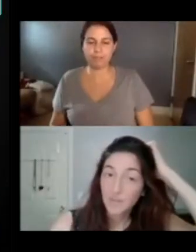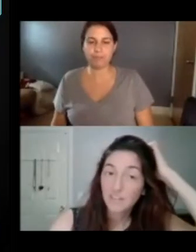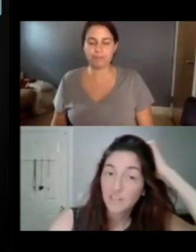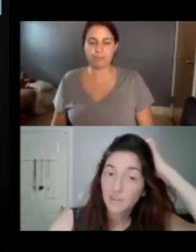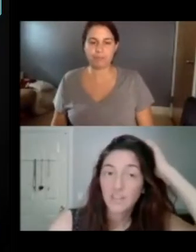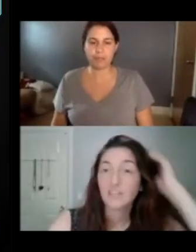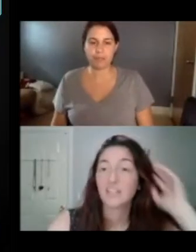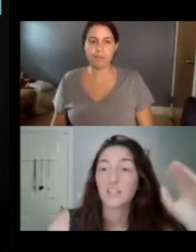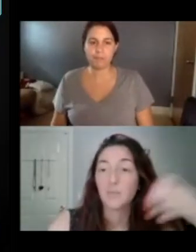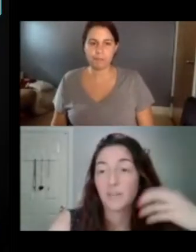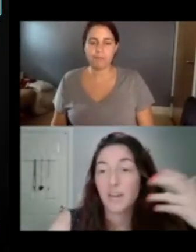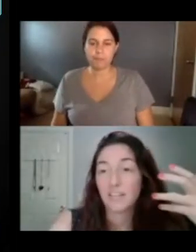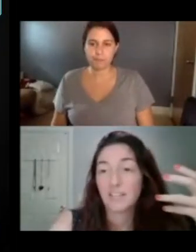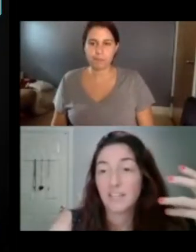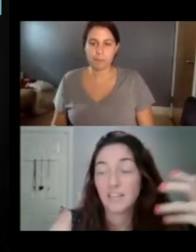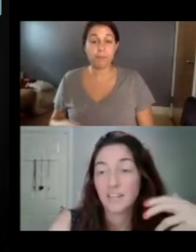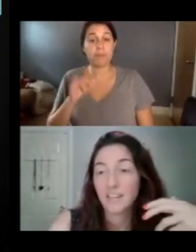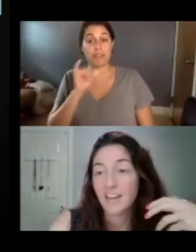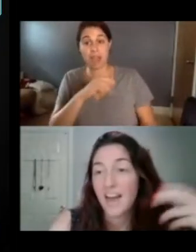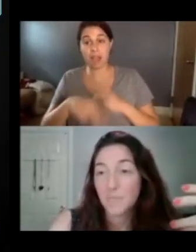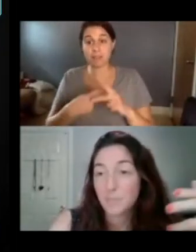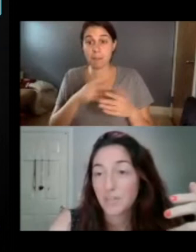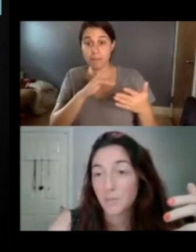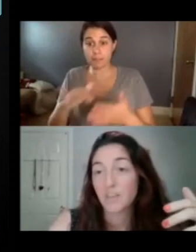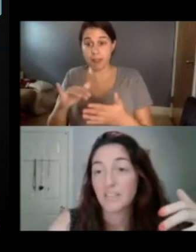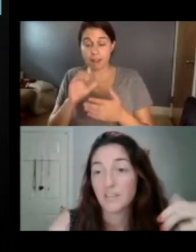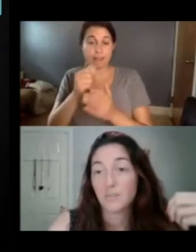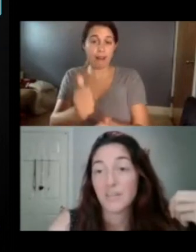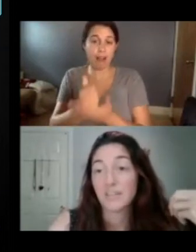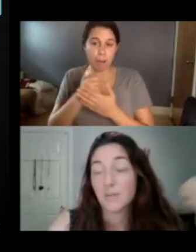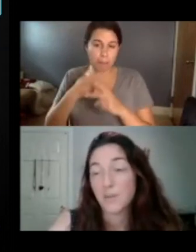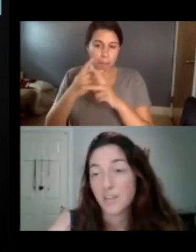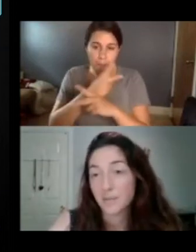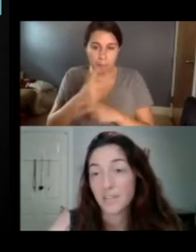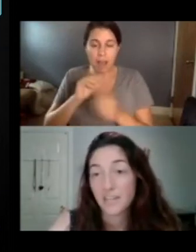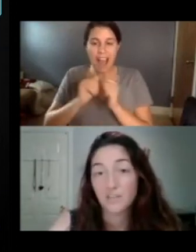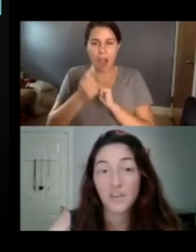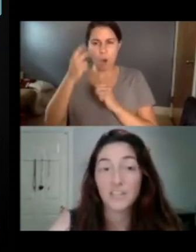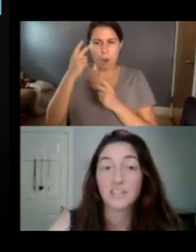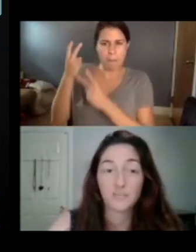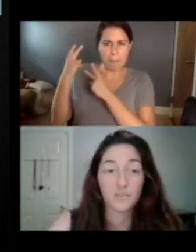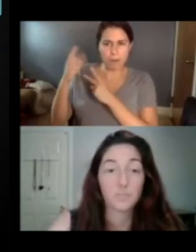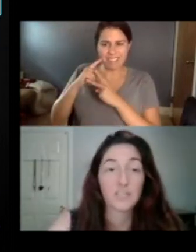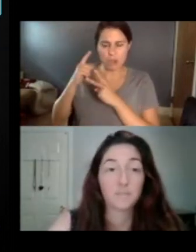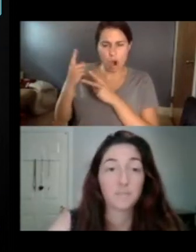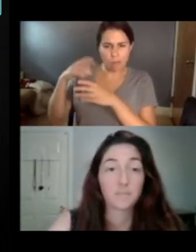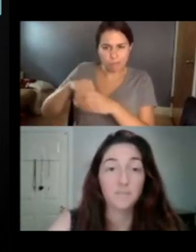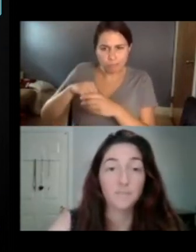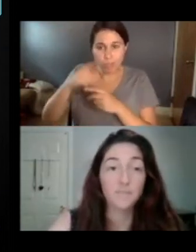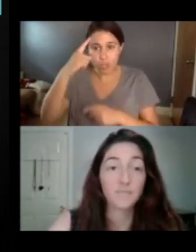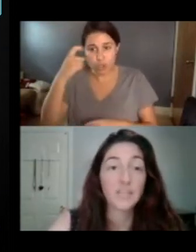And basically through studies like this, we can try to see how memories are processed in dreaming and whether that's related to functions of